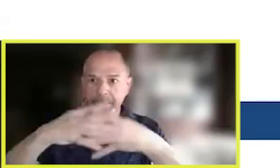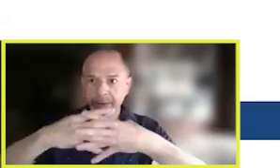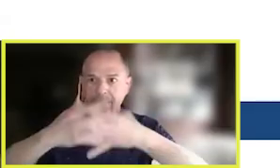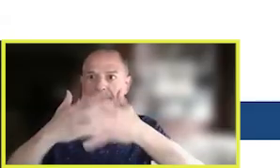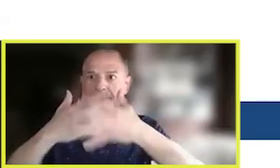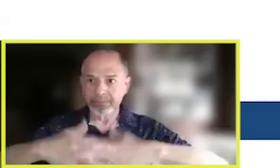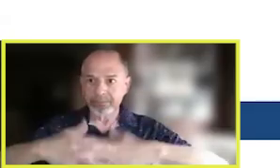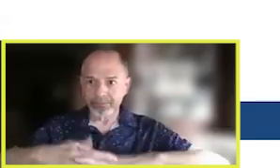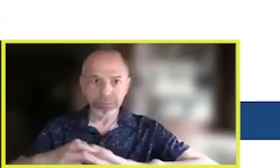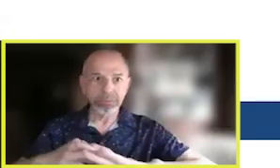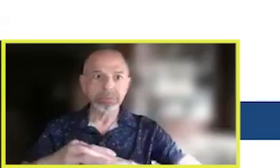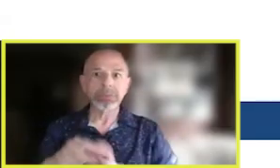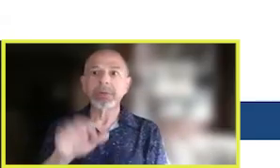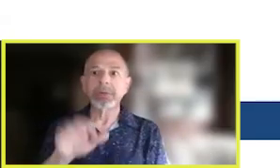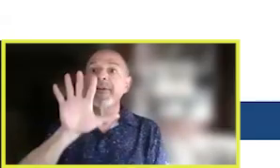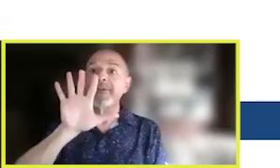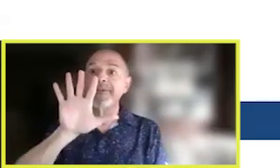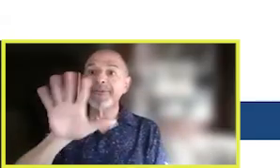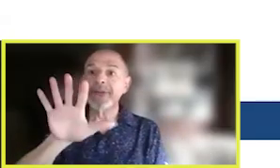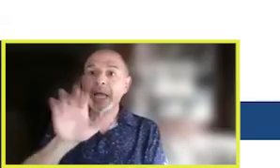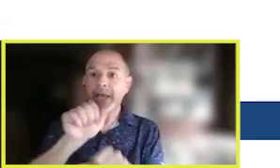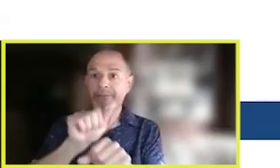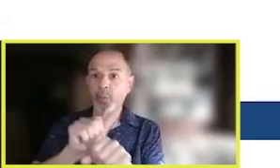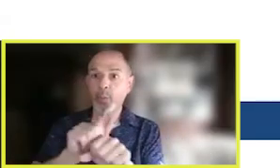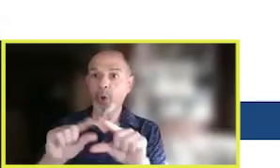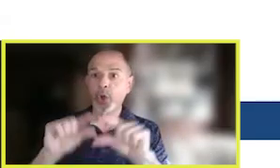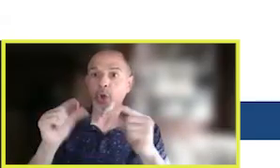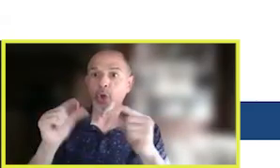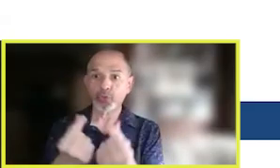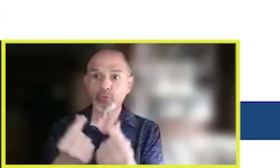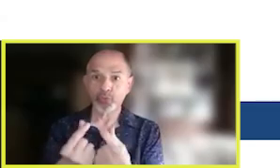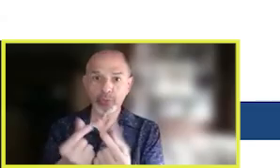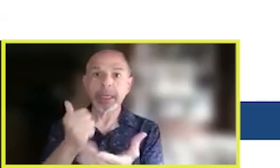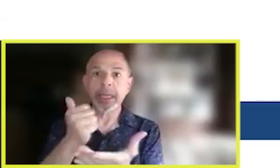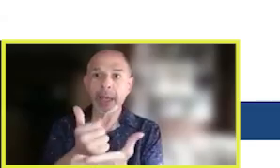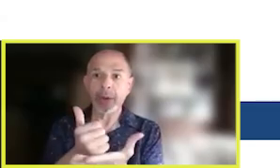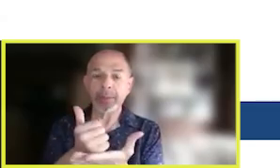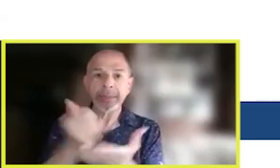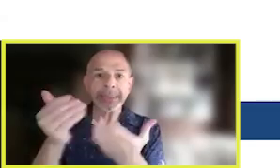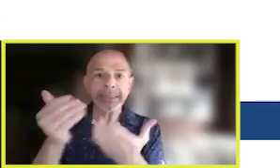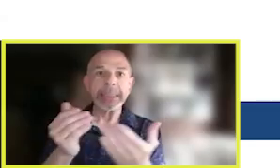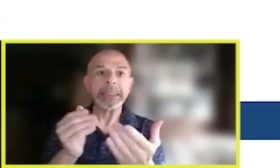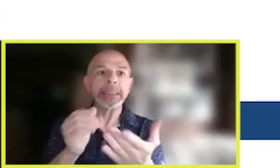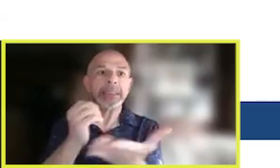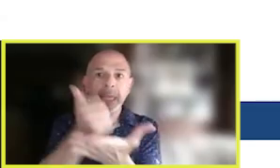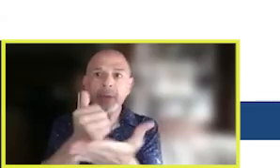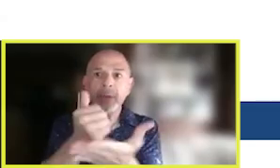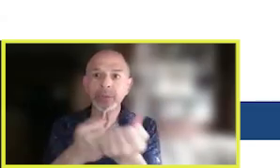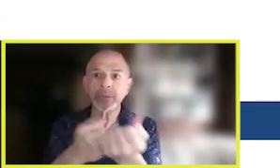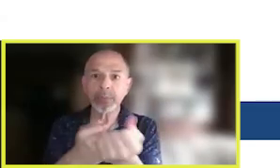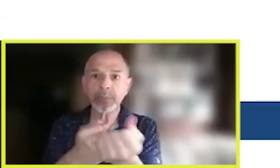are working together to make it easier for providers and people who use self-directed supports to